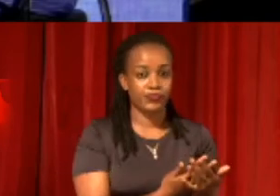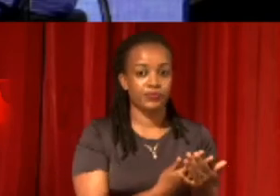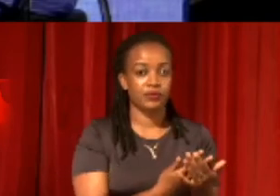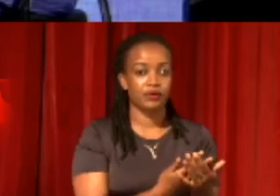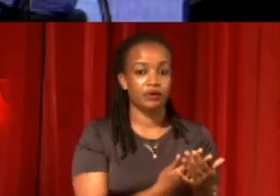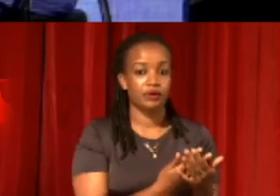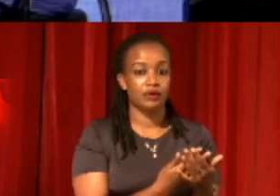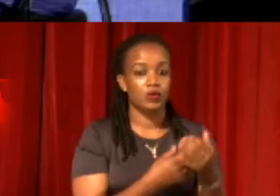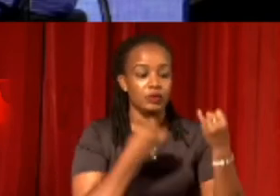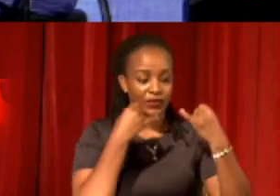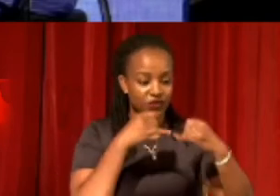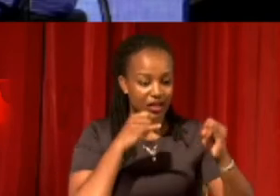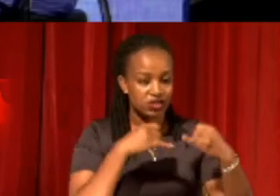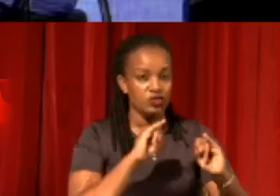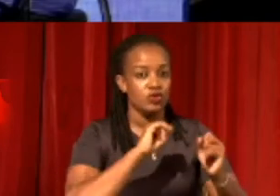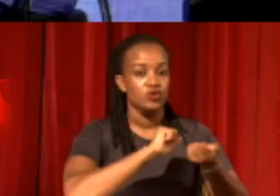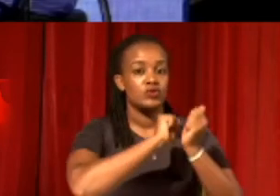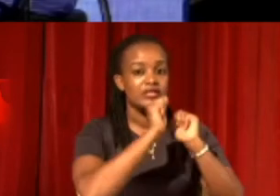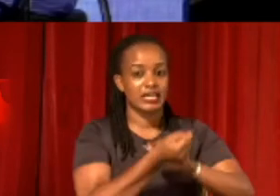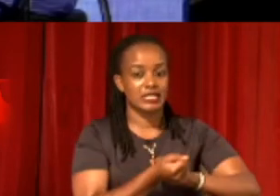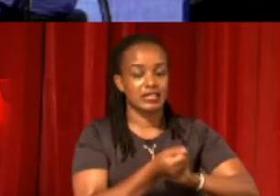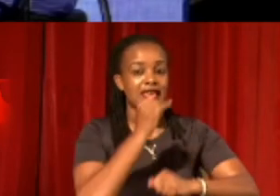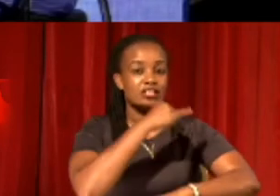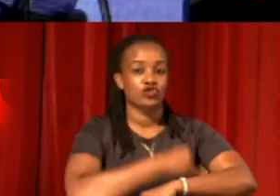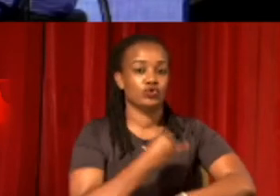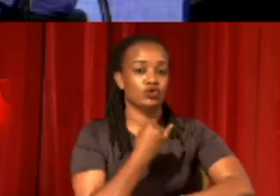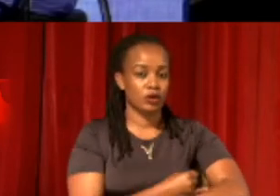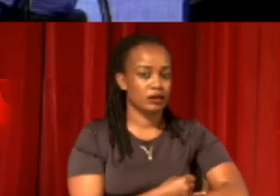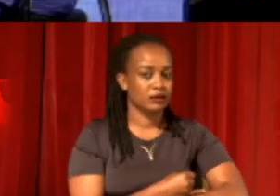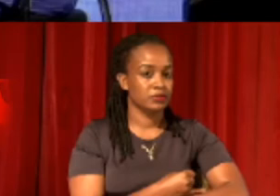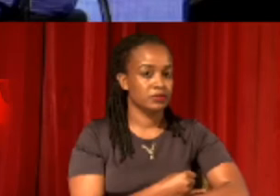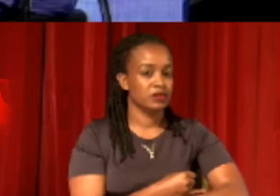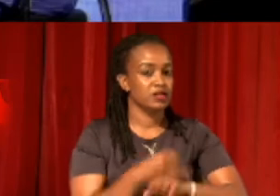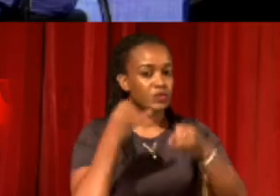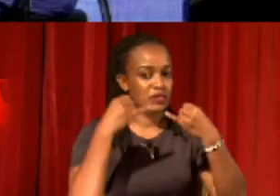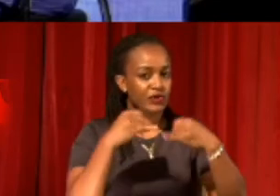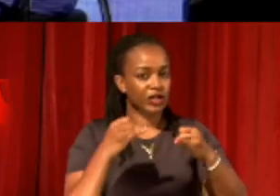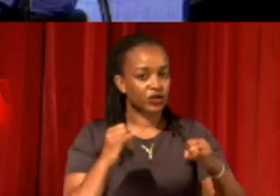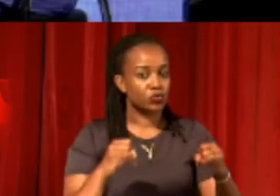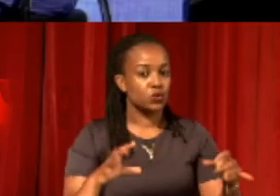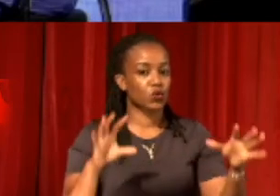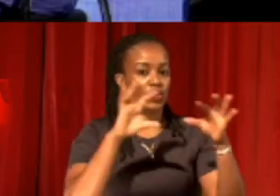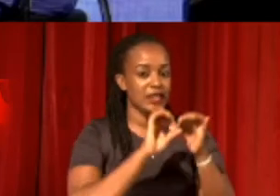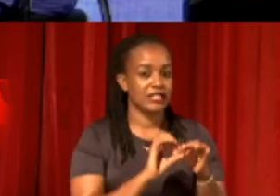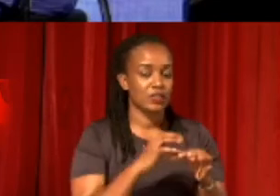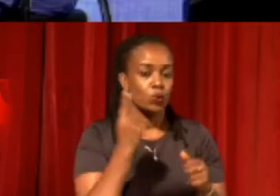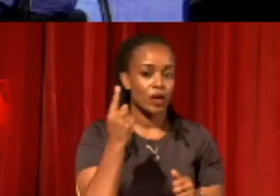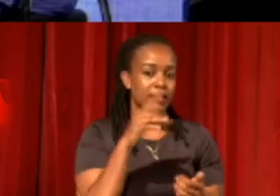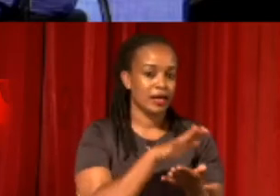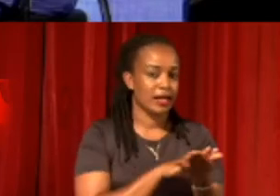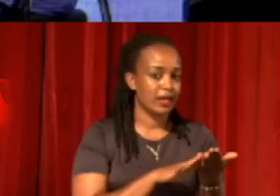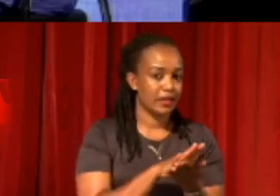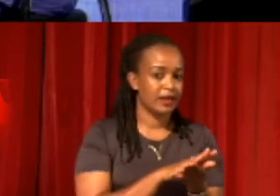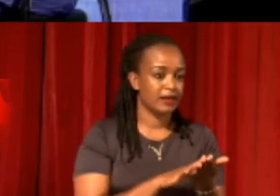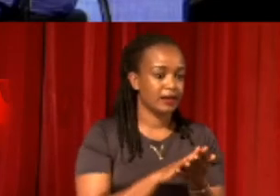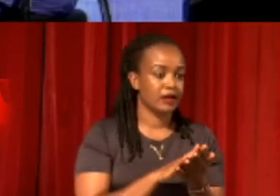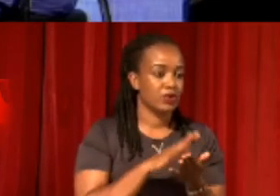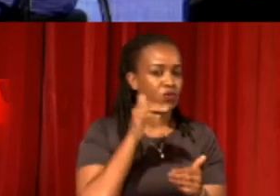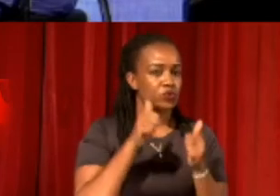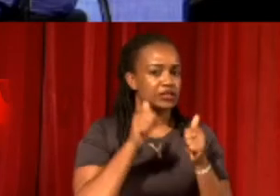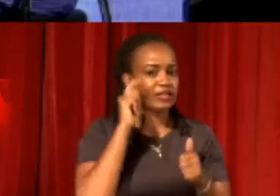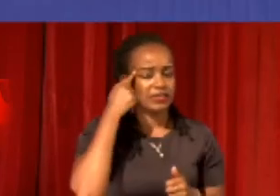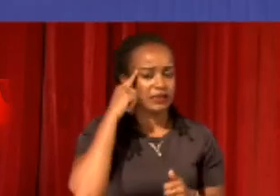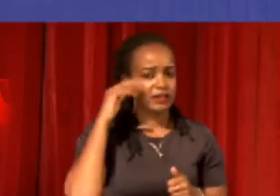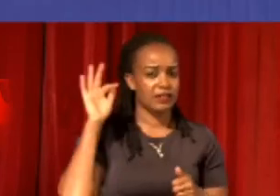we've tried to rebrand the institution, mm-hmm. Trying to connect. There is one area that. I think Frasha highlighted